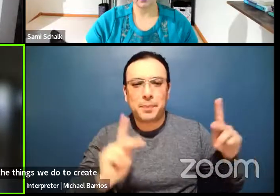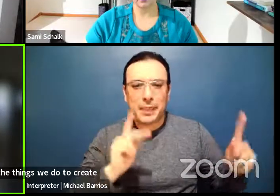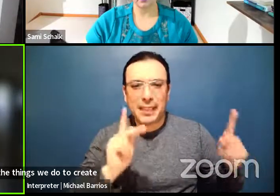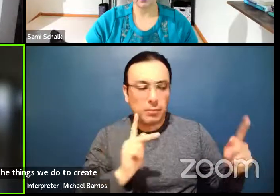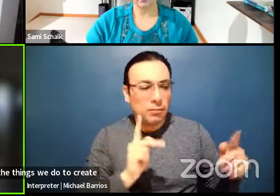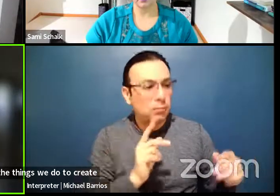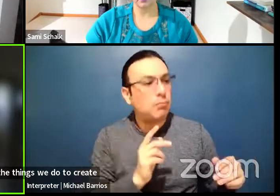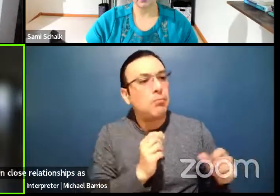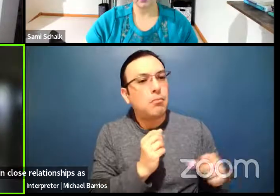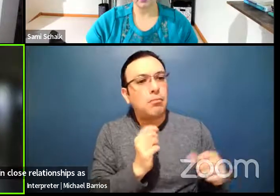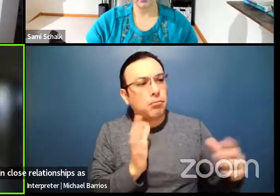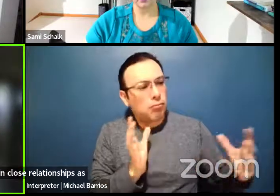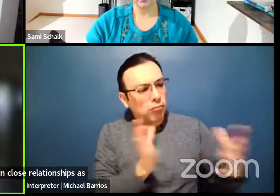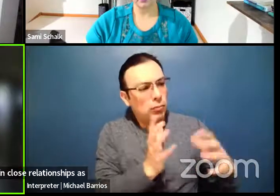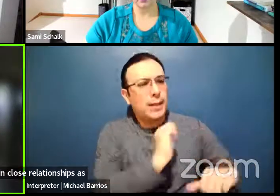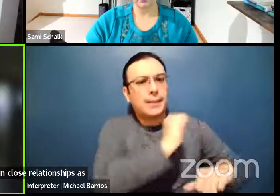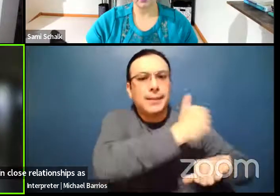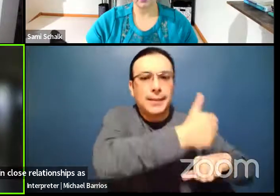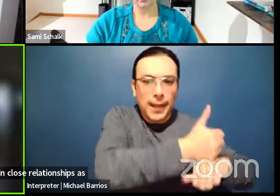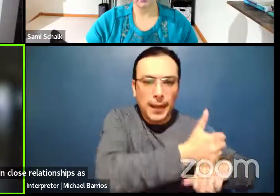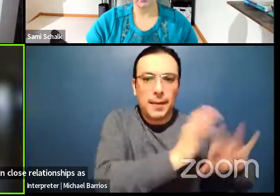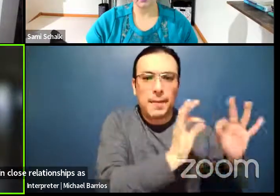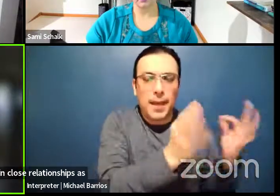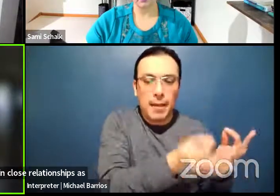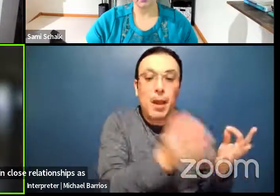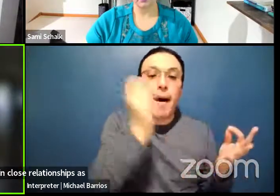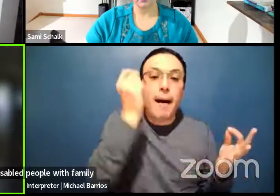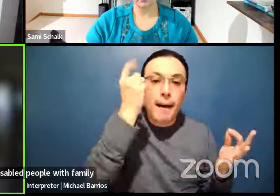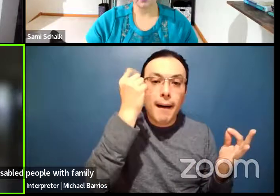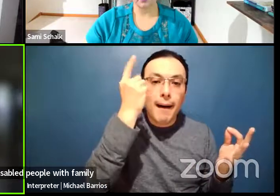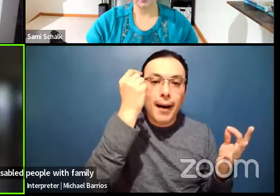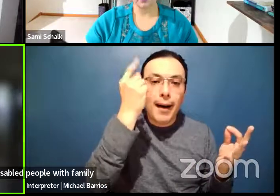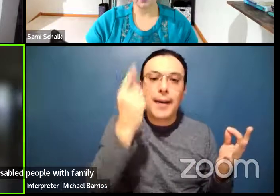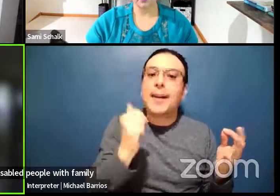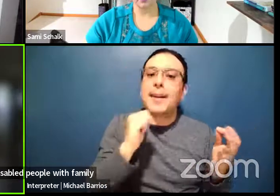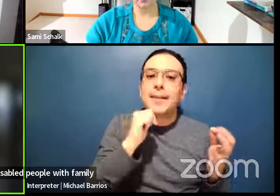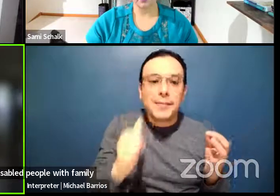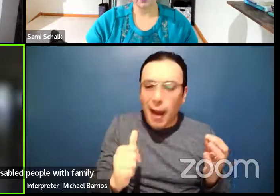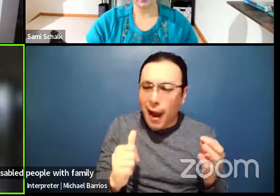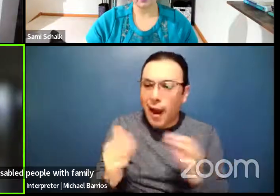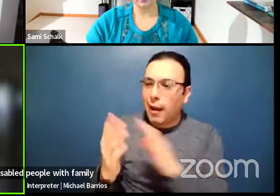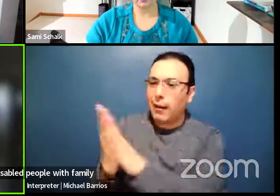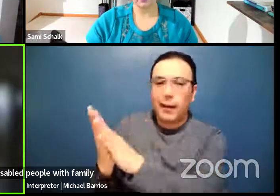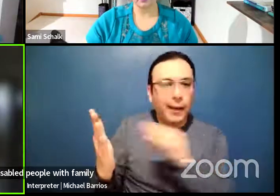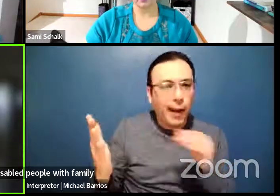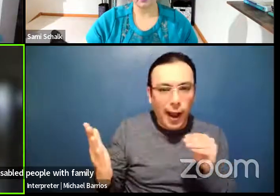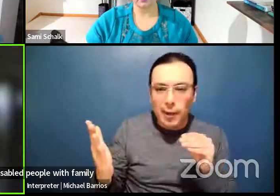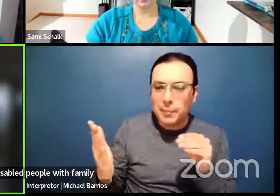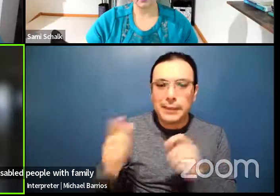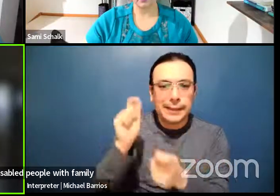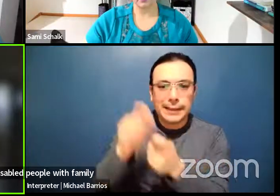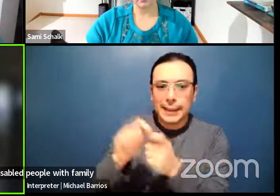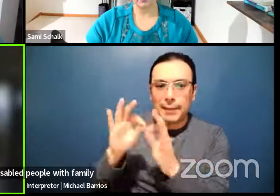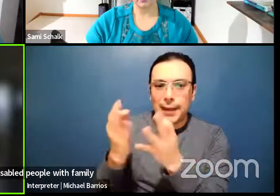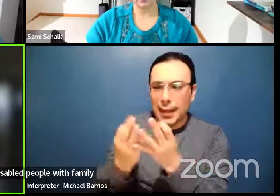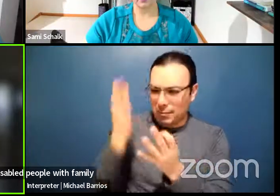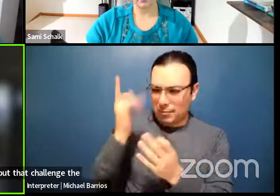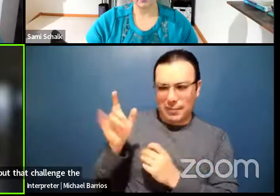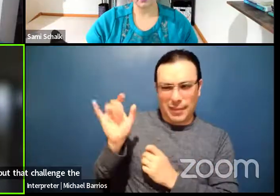making, yet distinctly challenge traditional notions of what family is, means, or